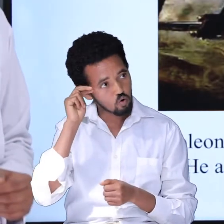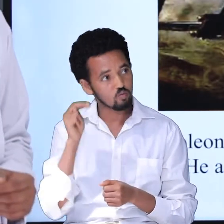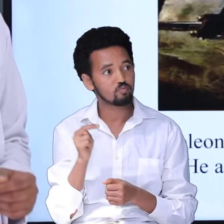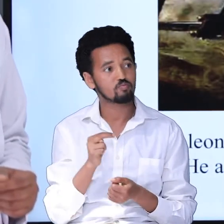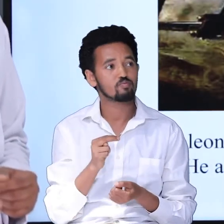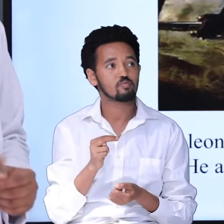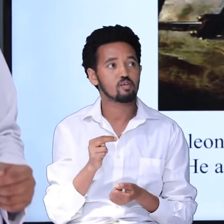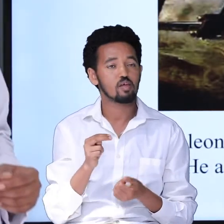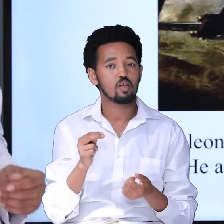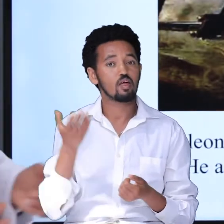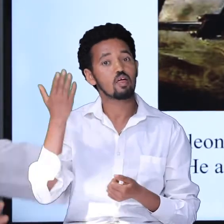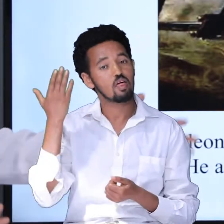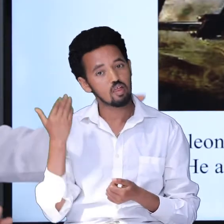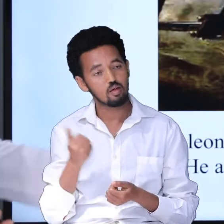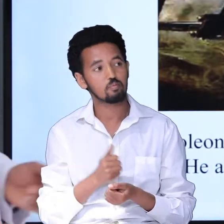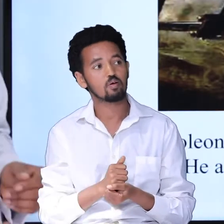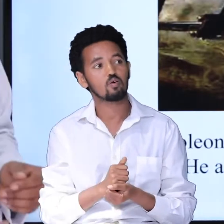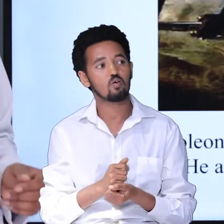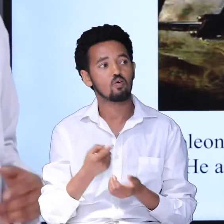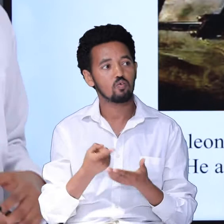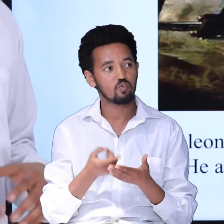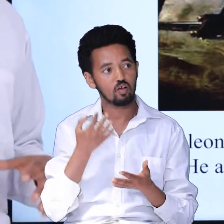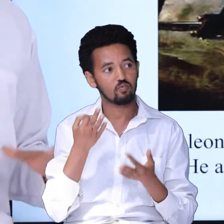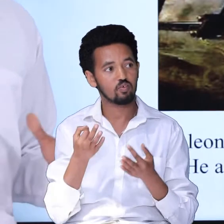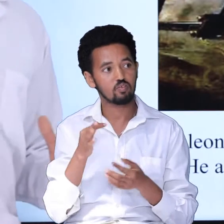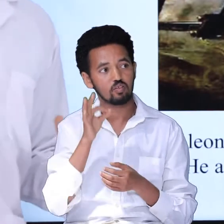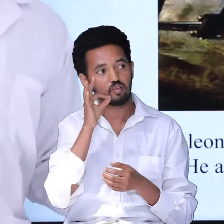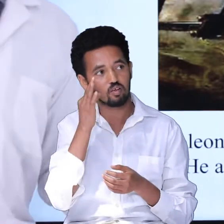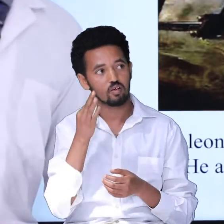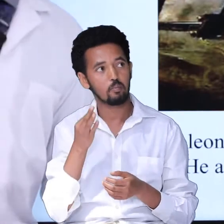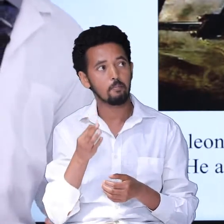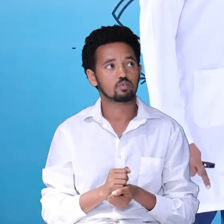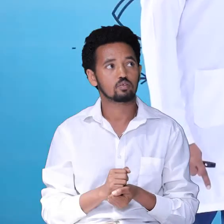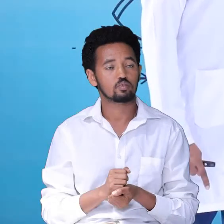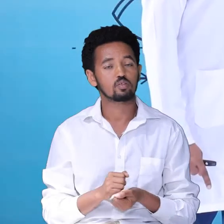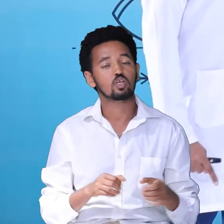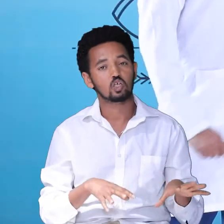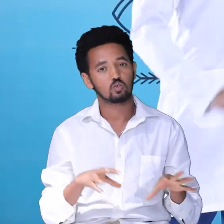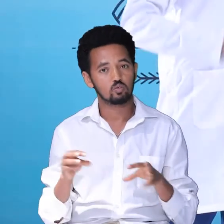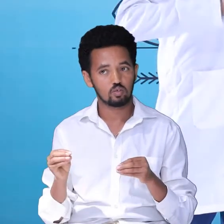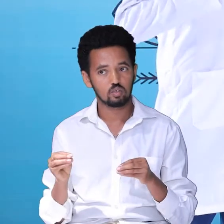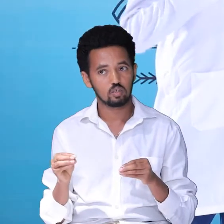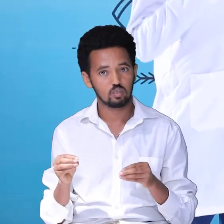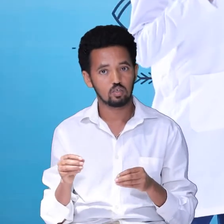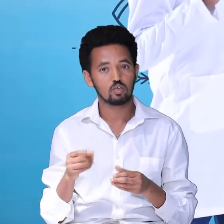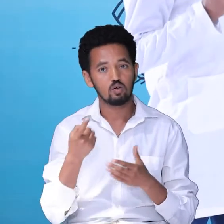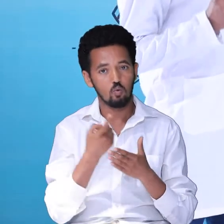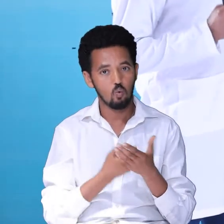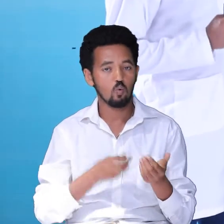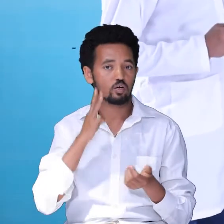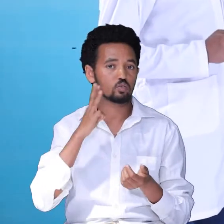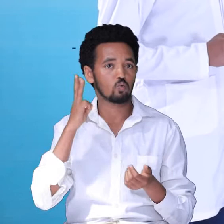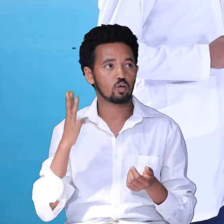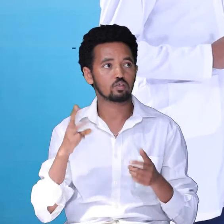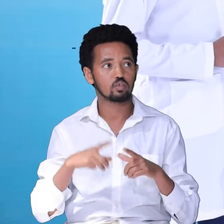cat, or he afraid a cat based on oral tradition. Students, what was the